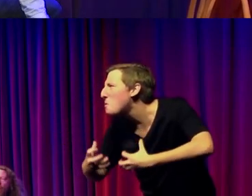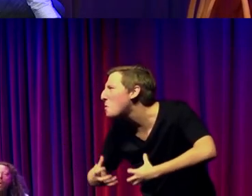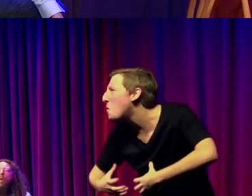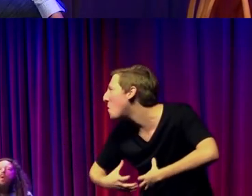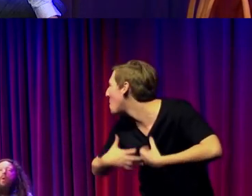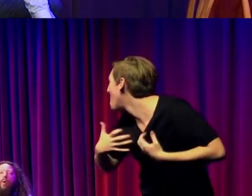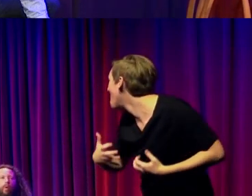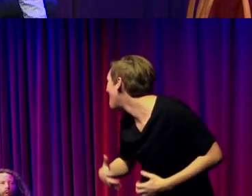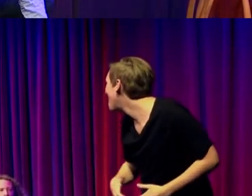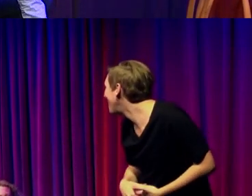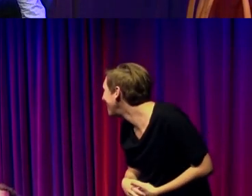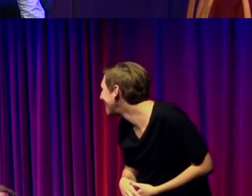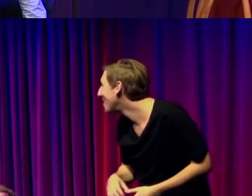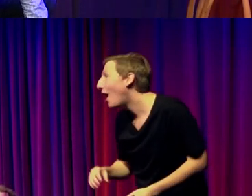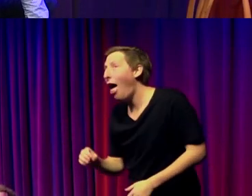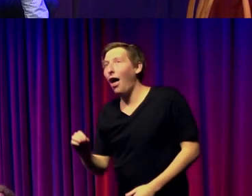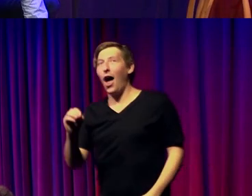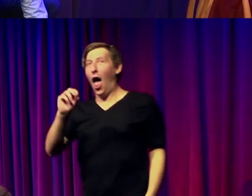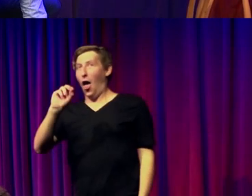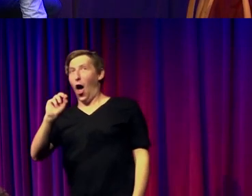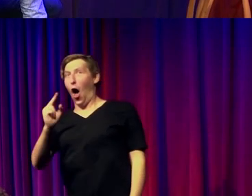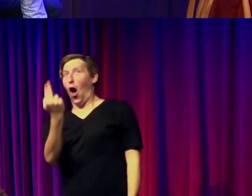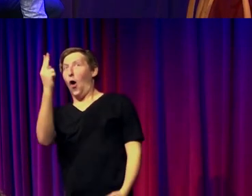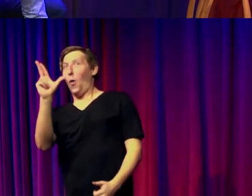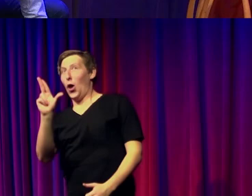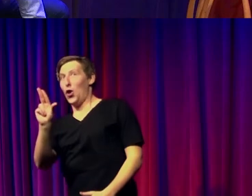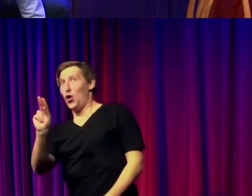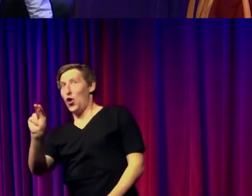Oh no, a